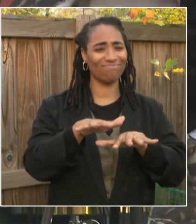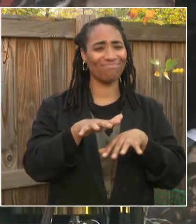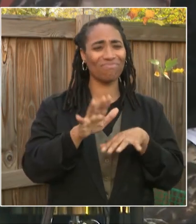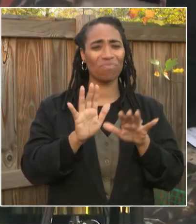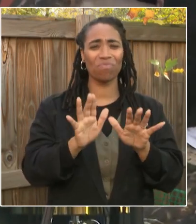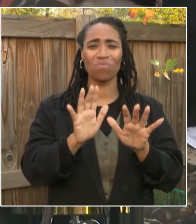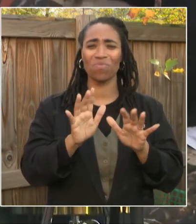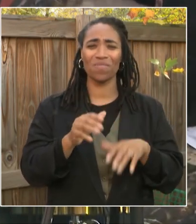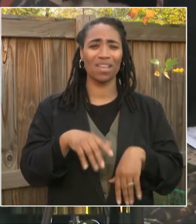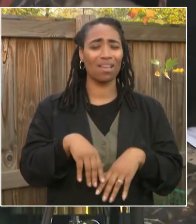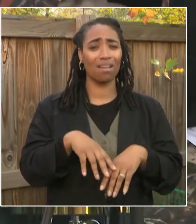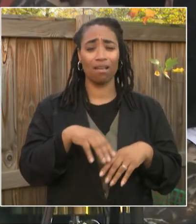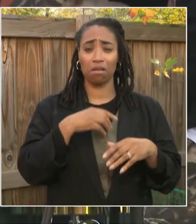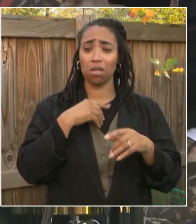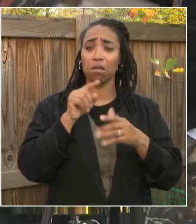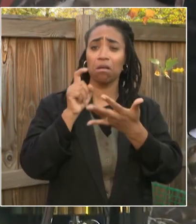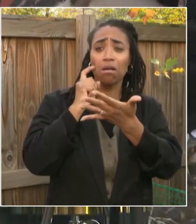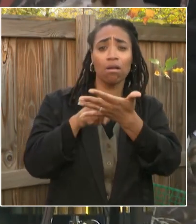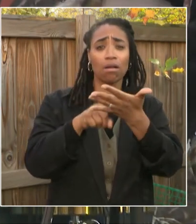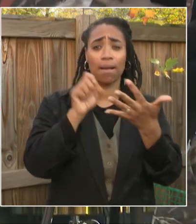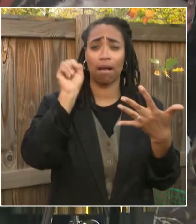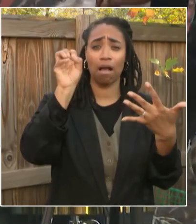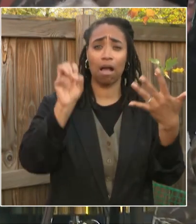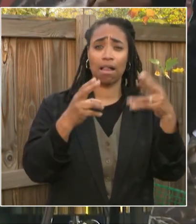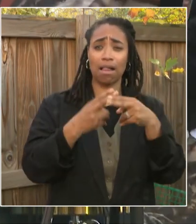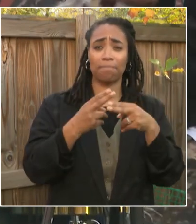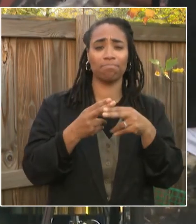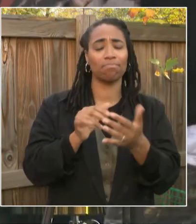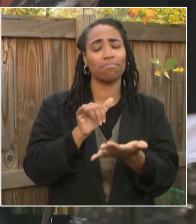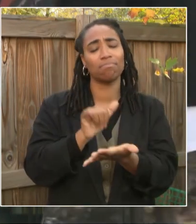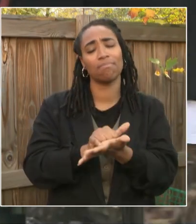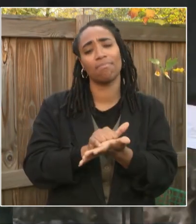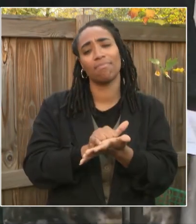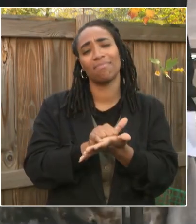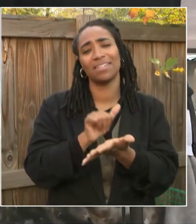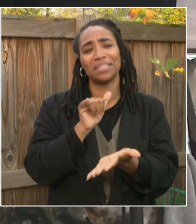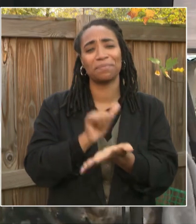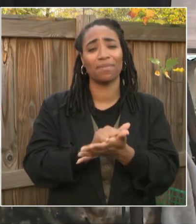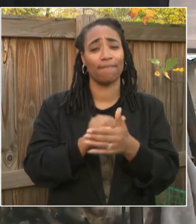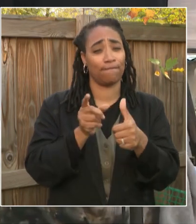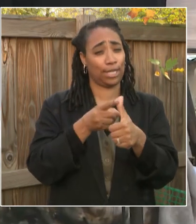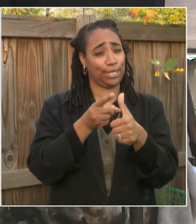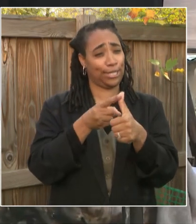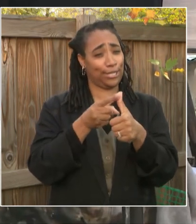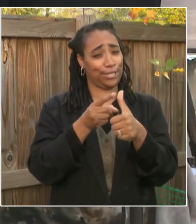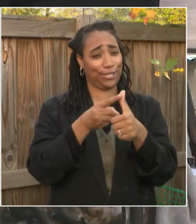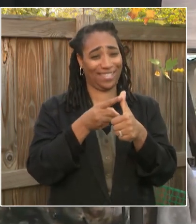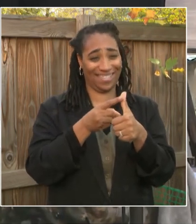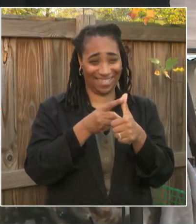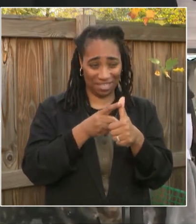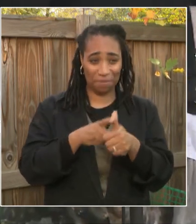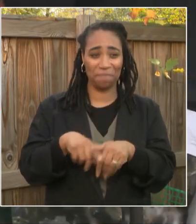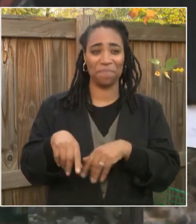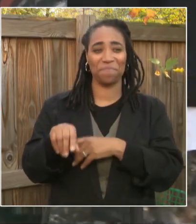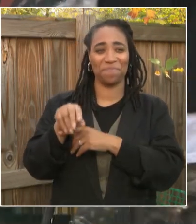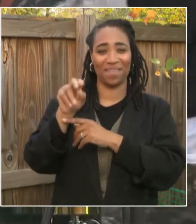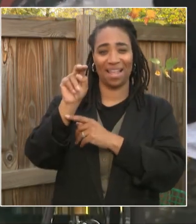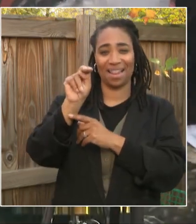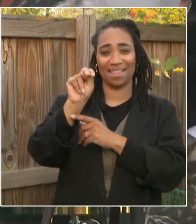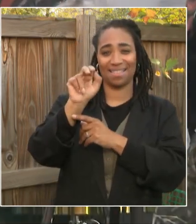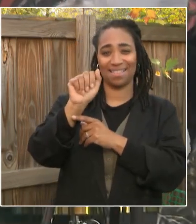far too long, but I am going to start by recognizing Natalie Hopkinson and Ron Moulton. If we can give them a